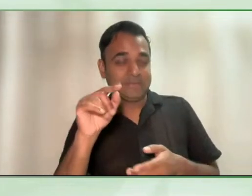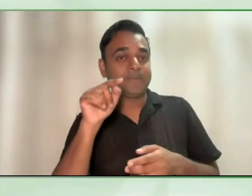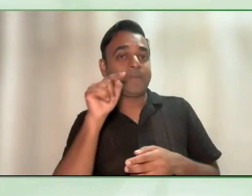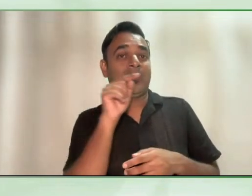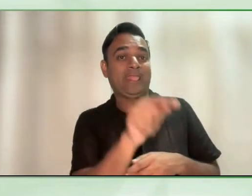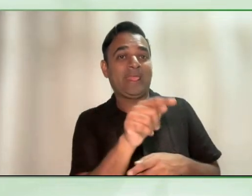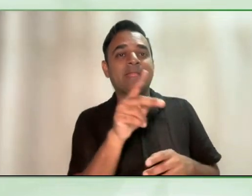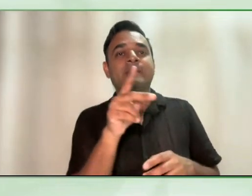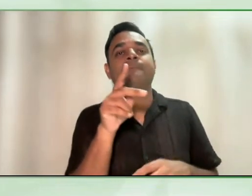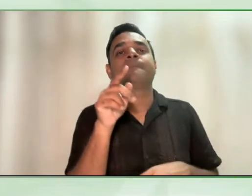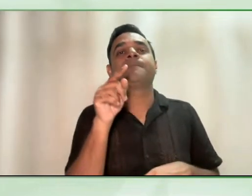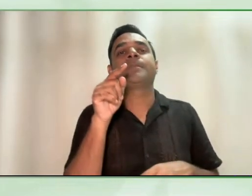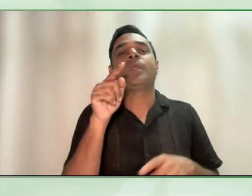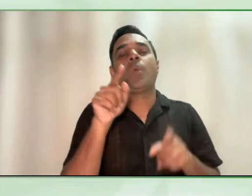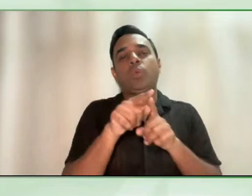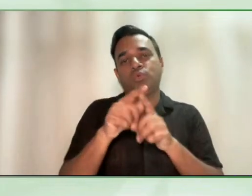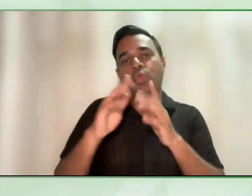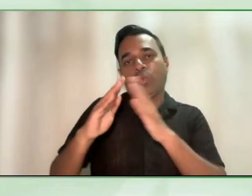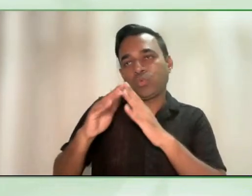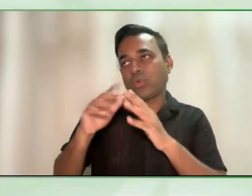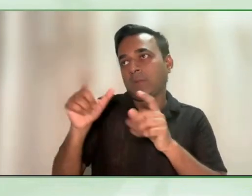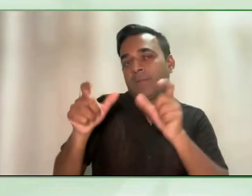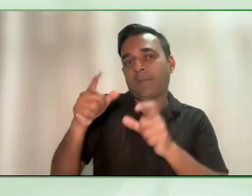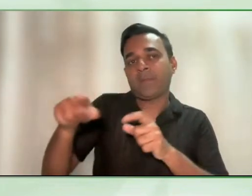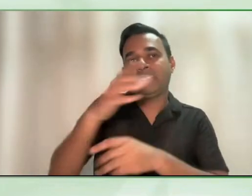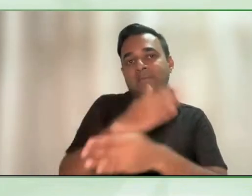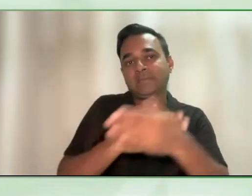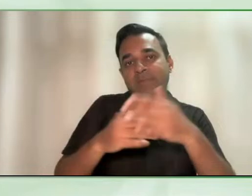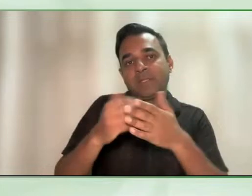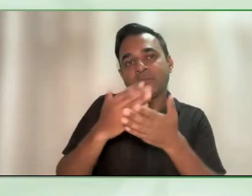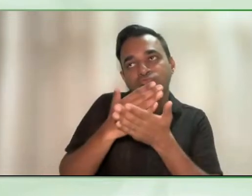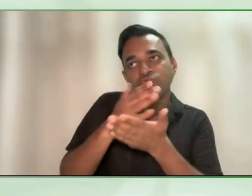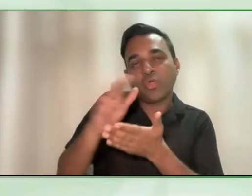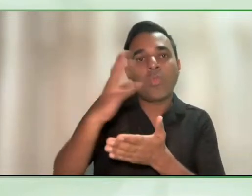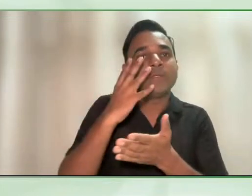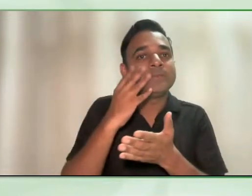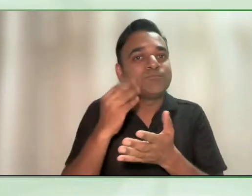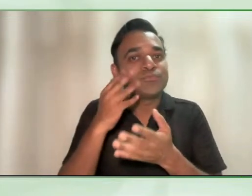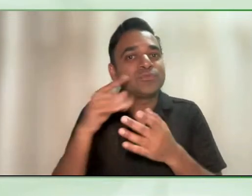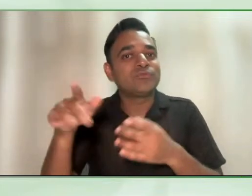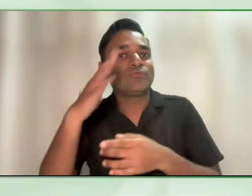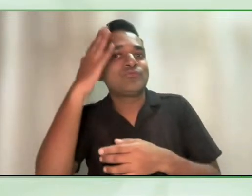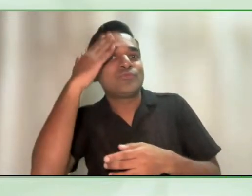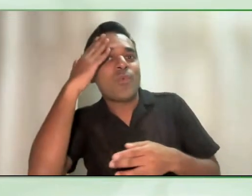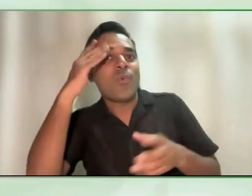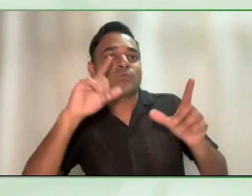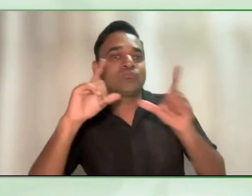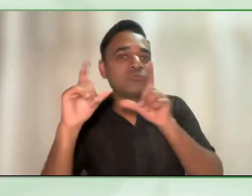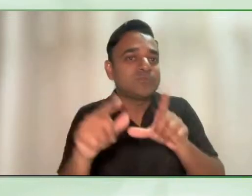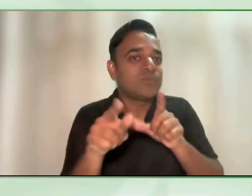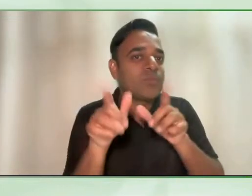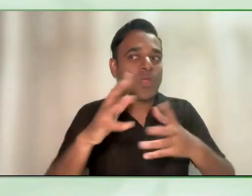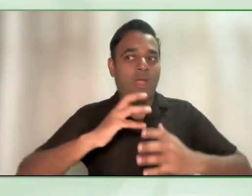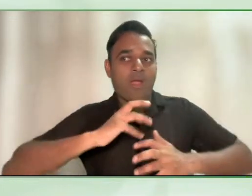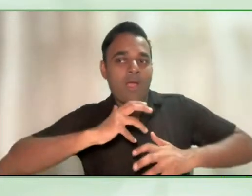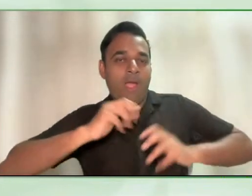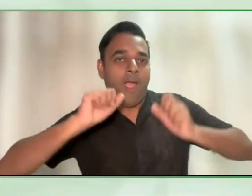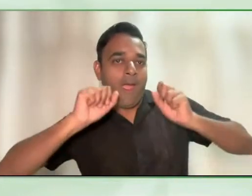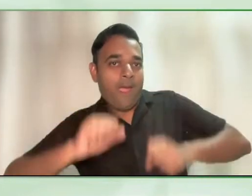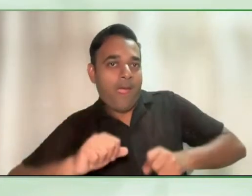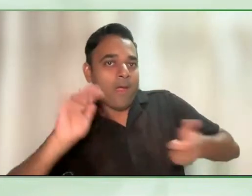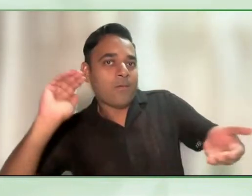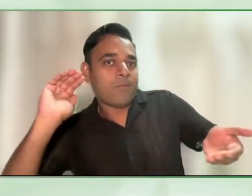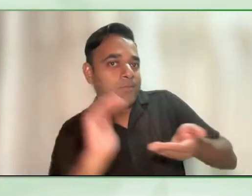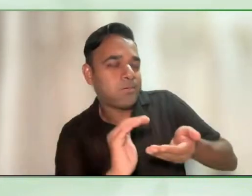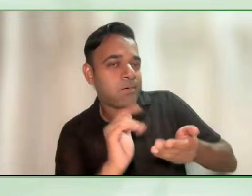and include it in their programming and learn from each other. So I'm really excited and really proud that we'll be working to gather that